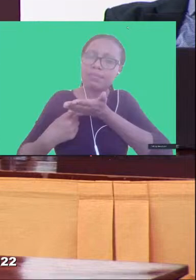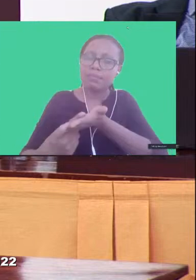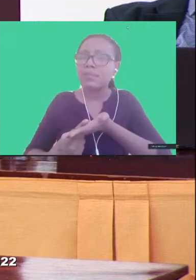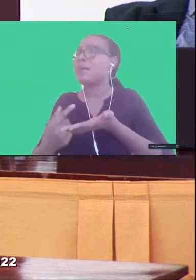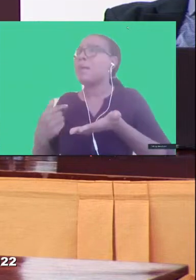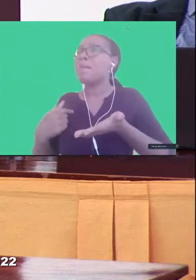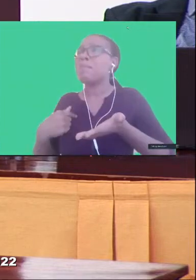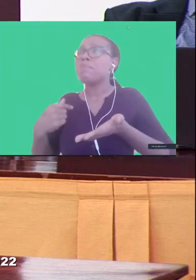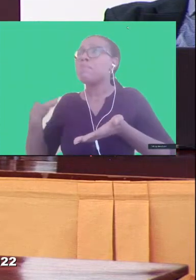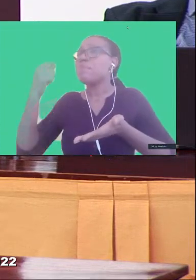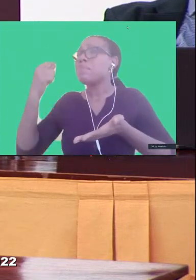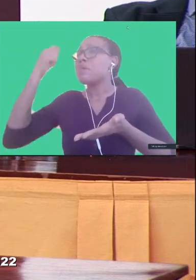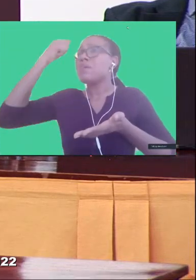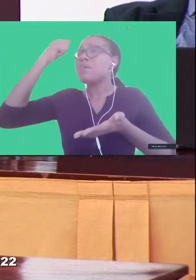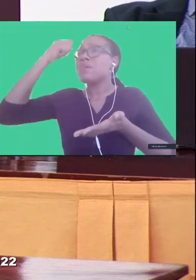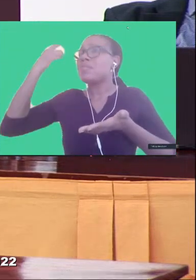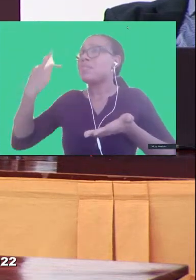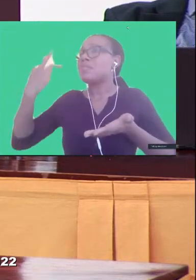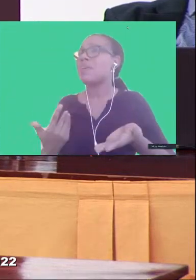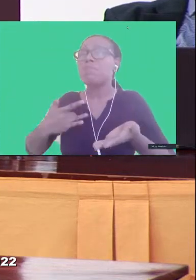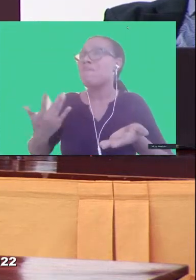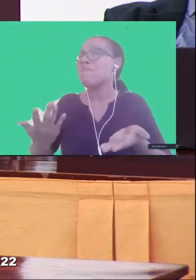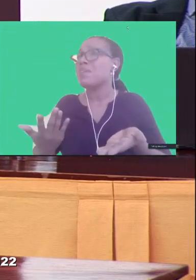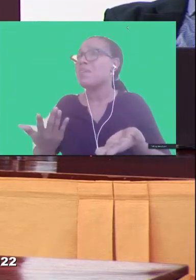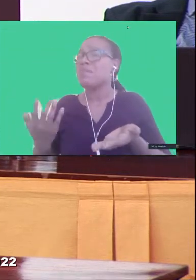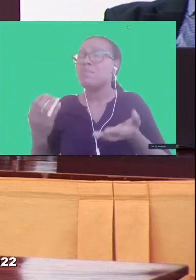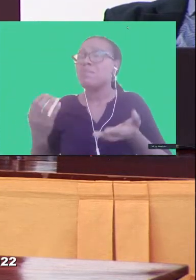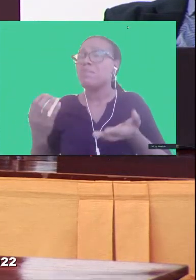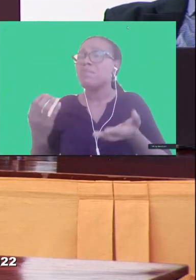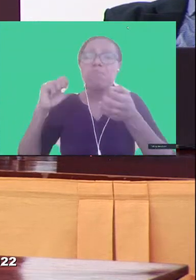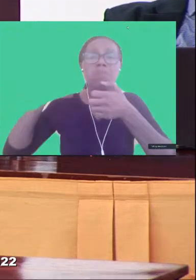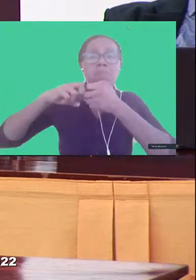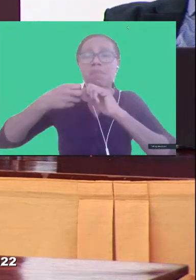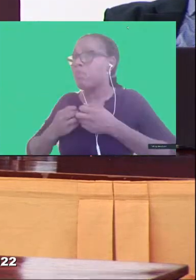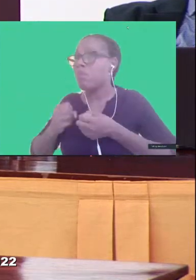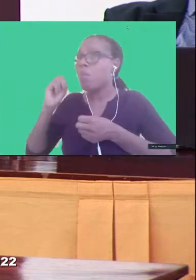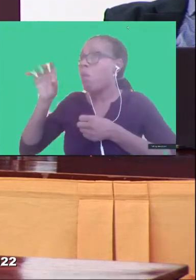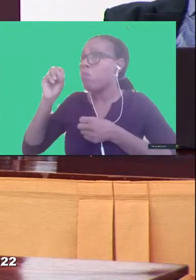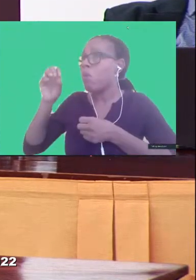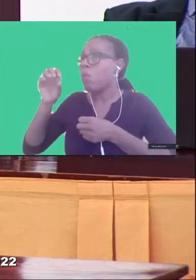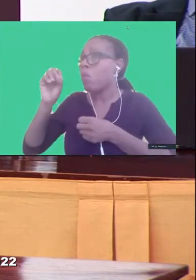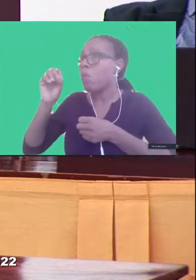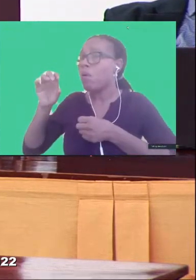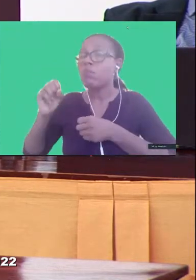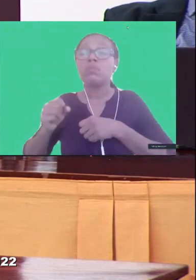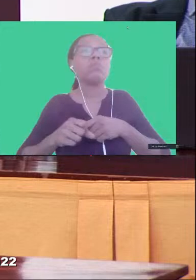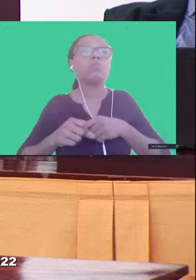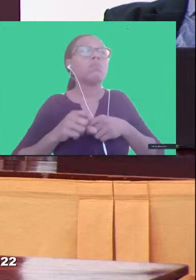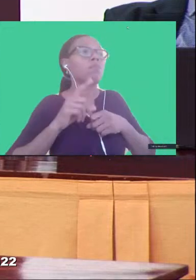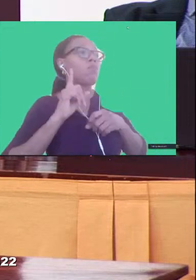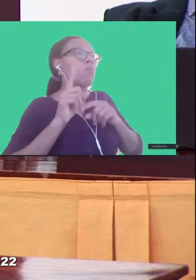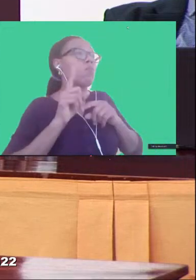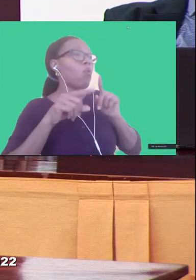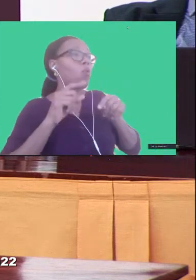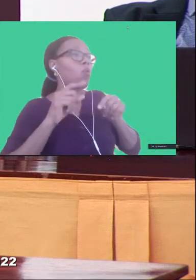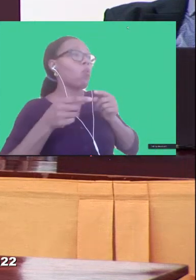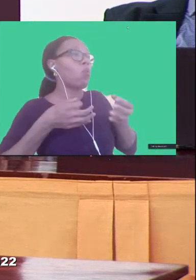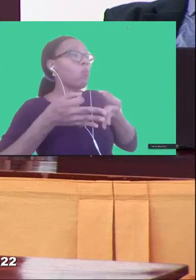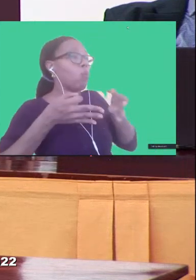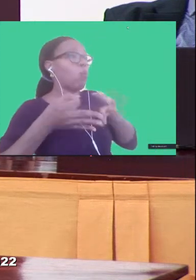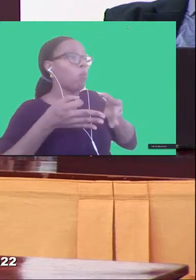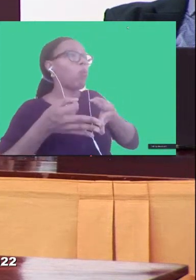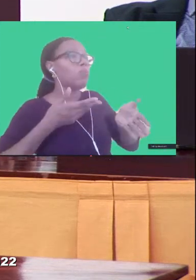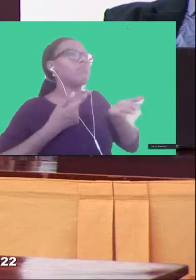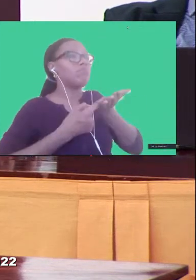maybe provide feedback that would help to improve the collaboration with the company and the way the company communicates with